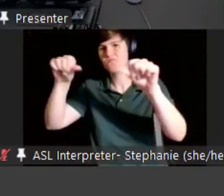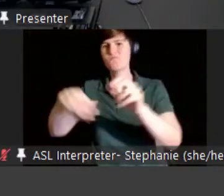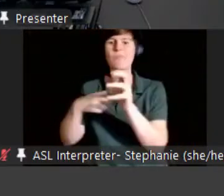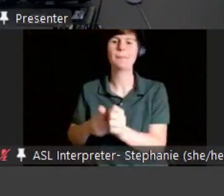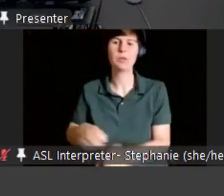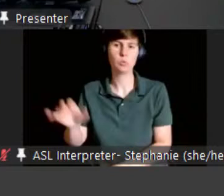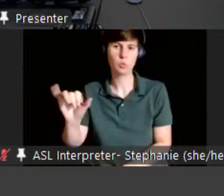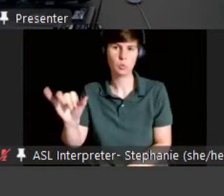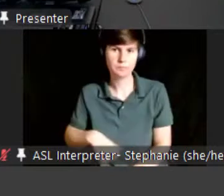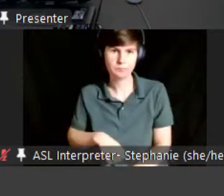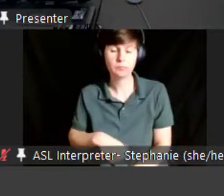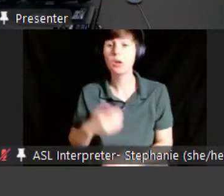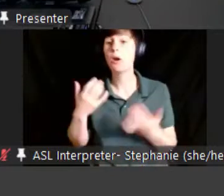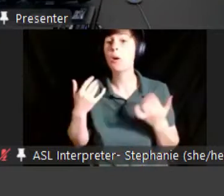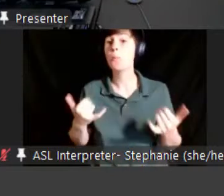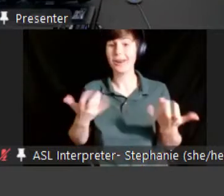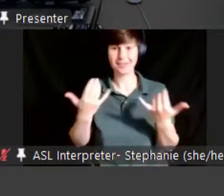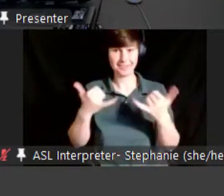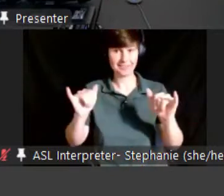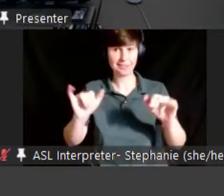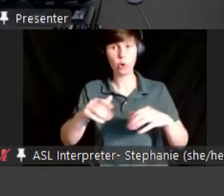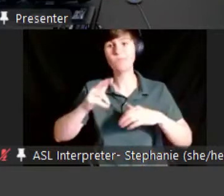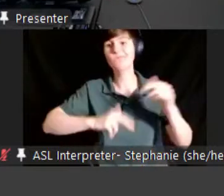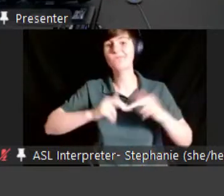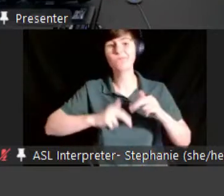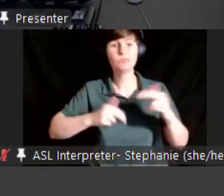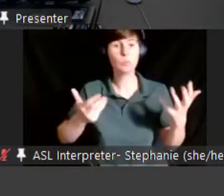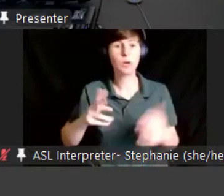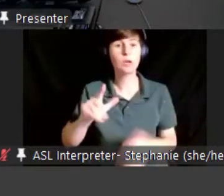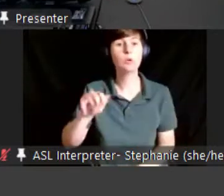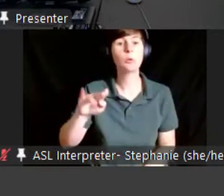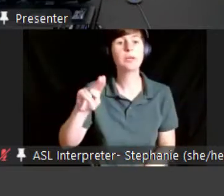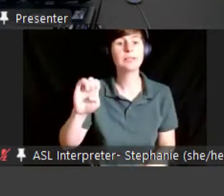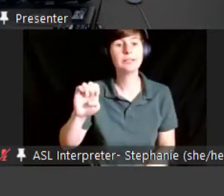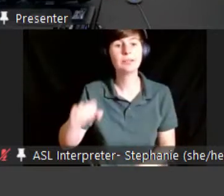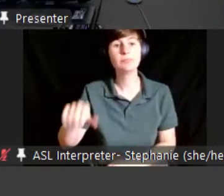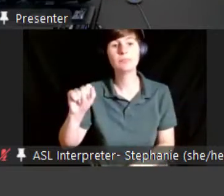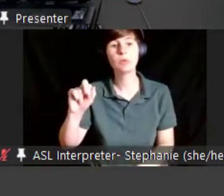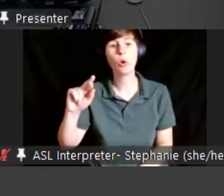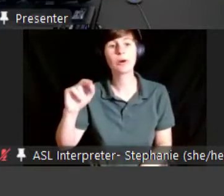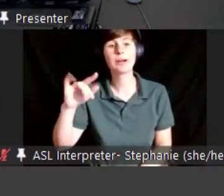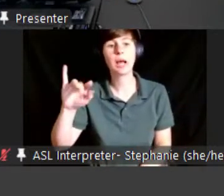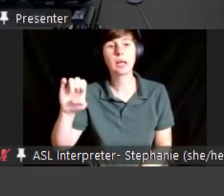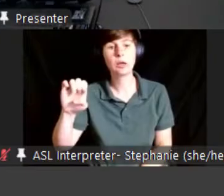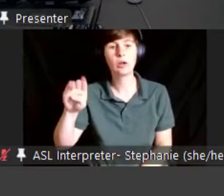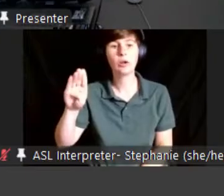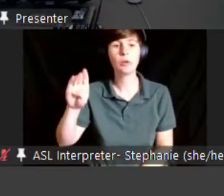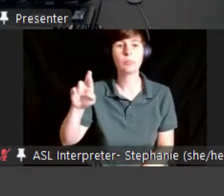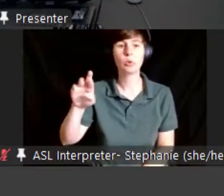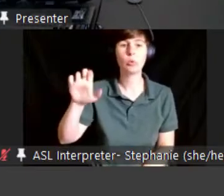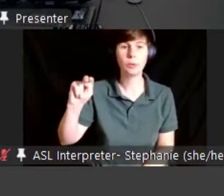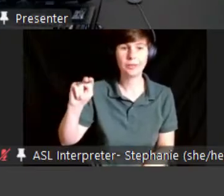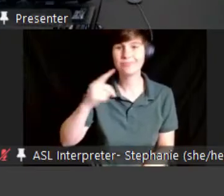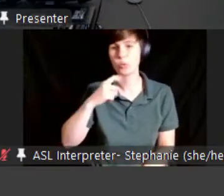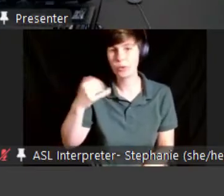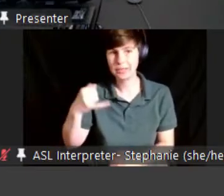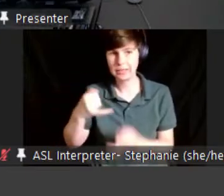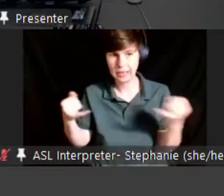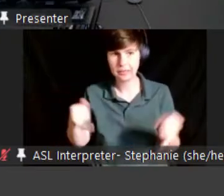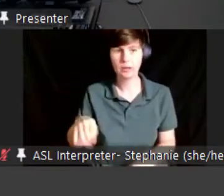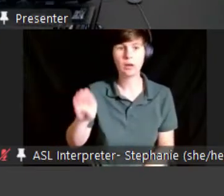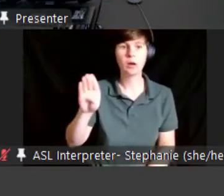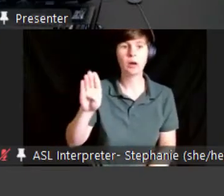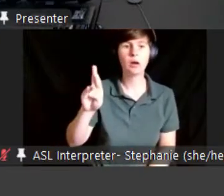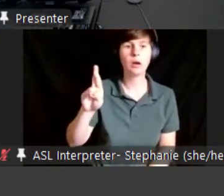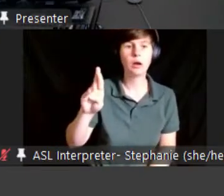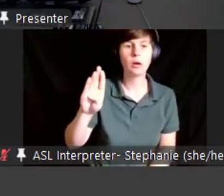the projects currently in construction phase: Lawrence on the red line, Argyle on the red line, Berwyn on the red line, Bryn Mawr on the red line, which are